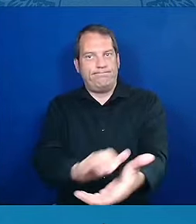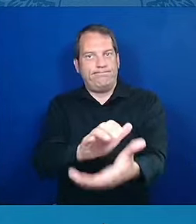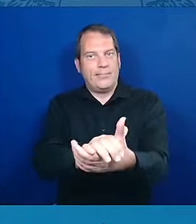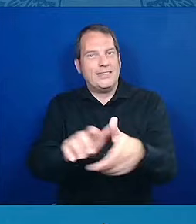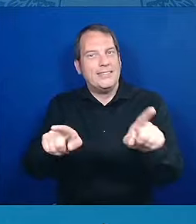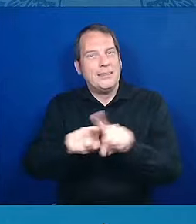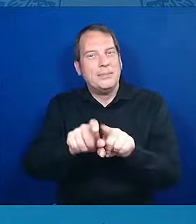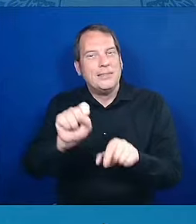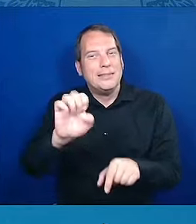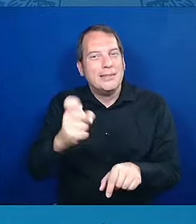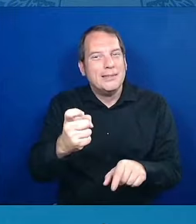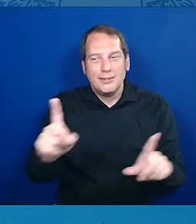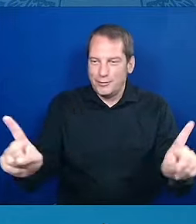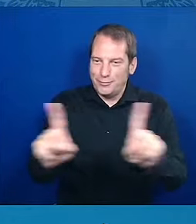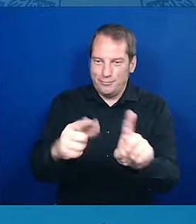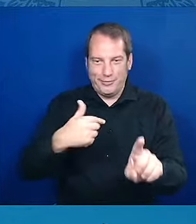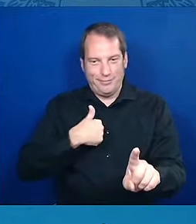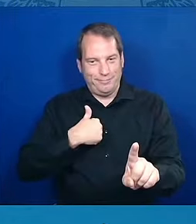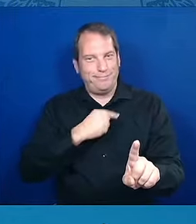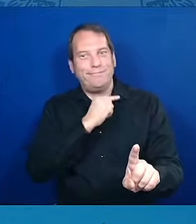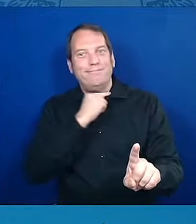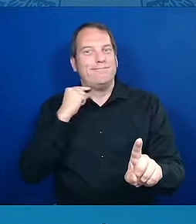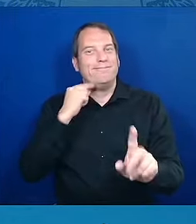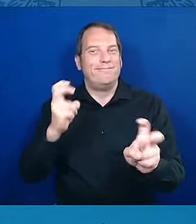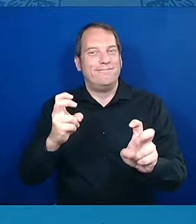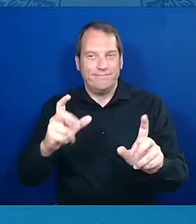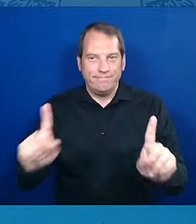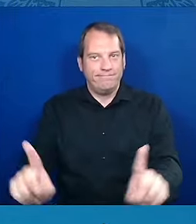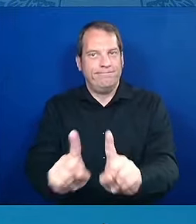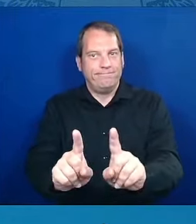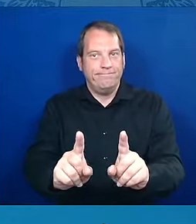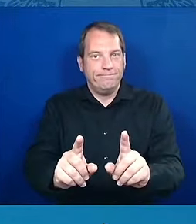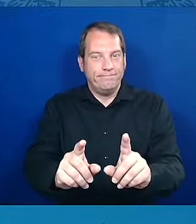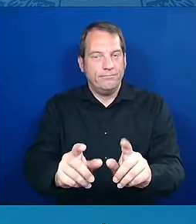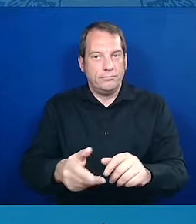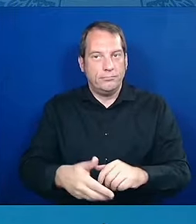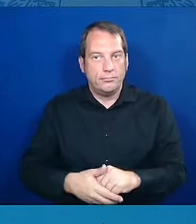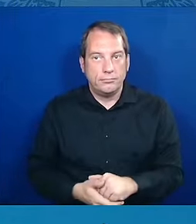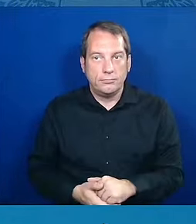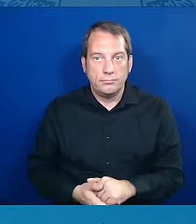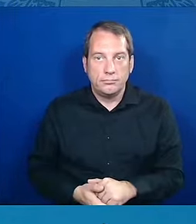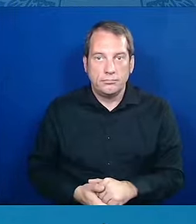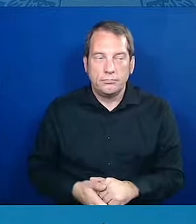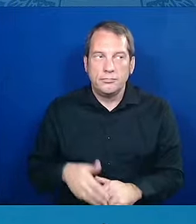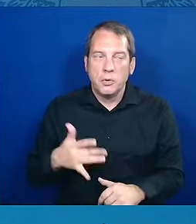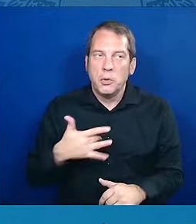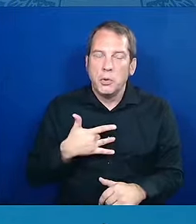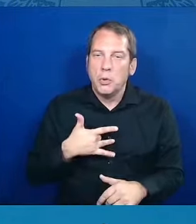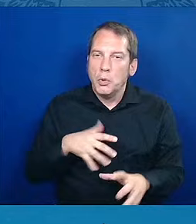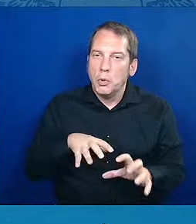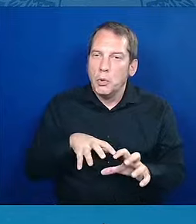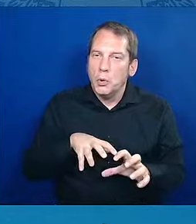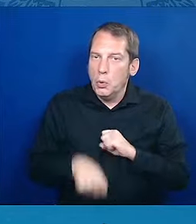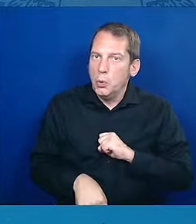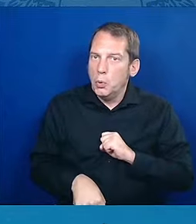So here's the thing. It pains me so to think 20 years